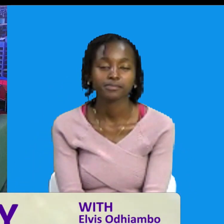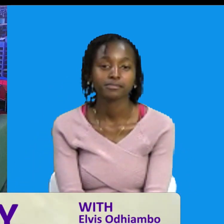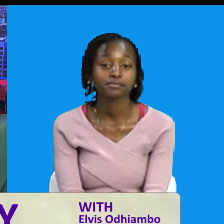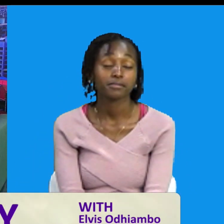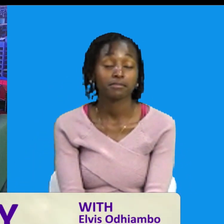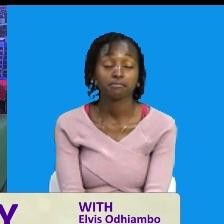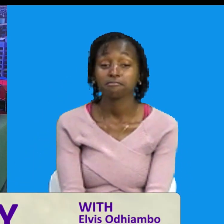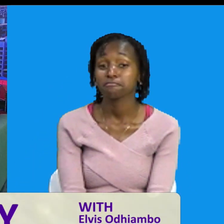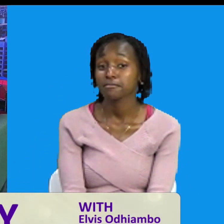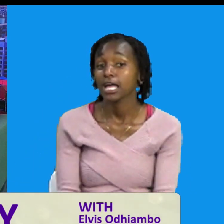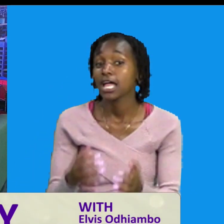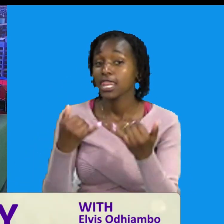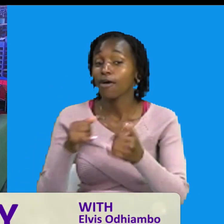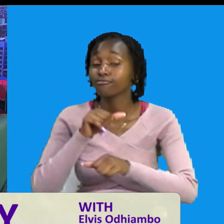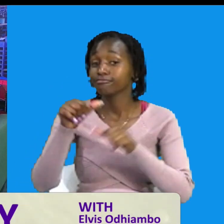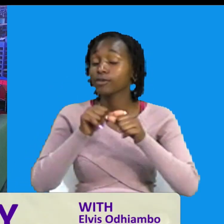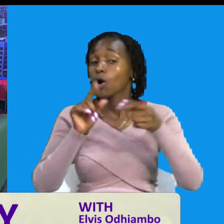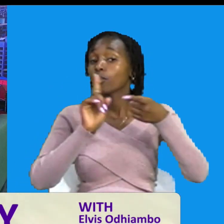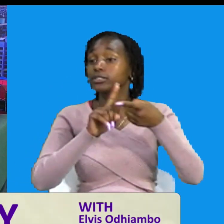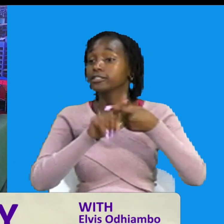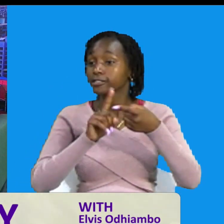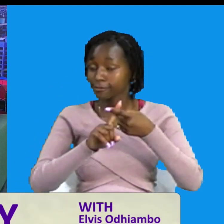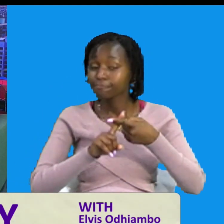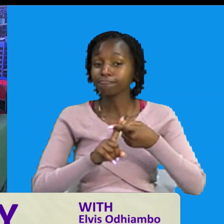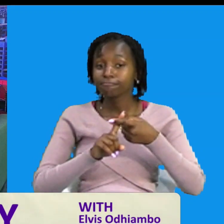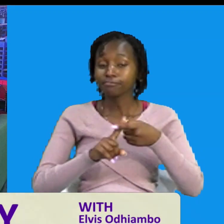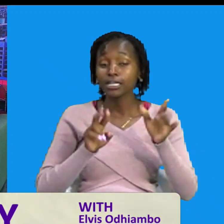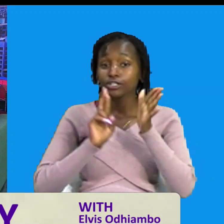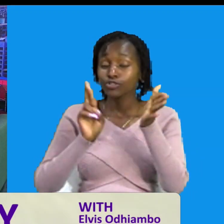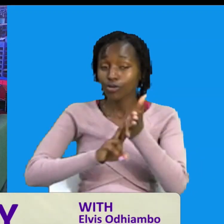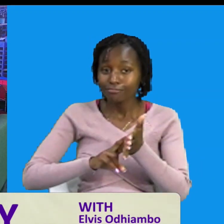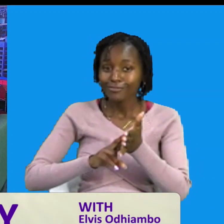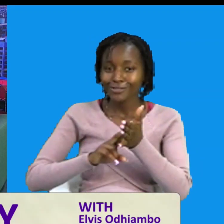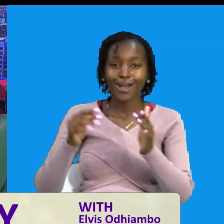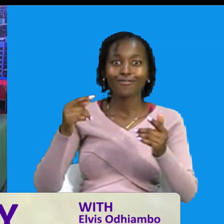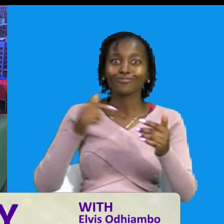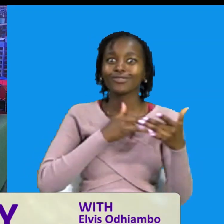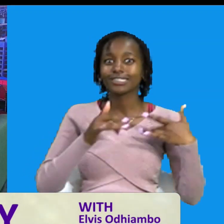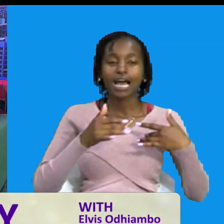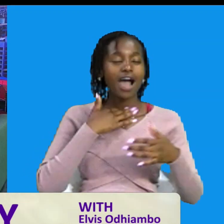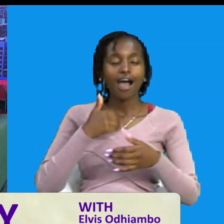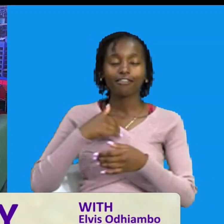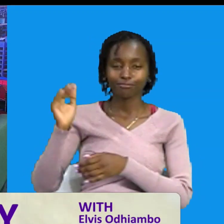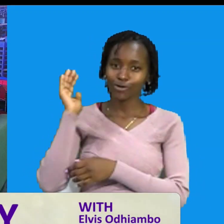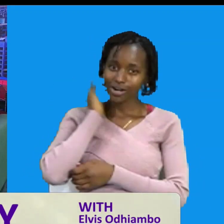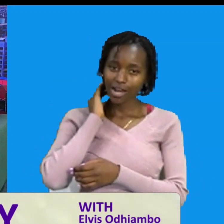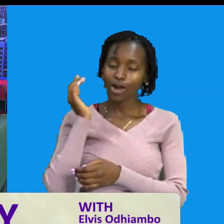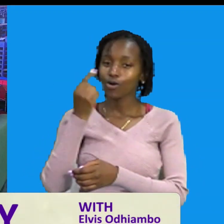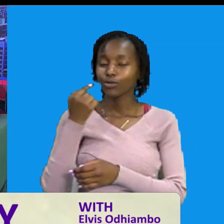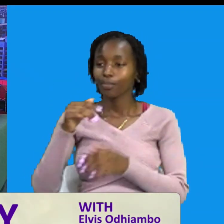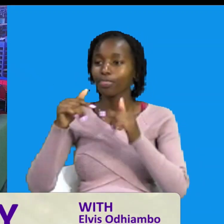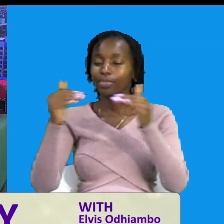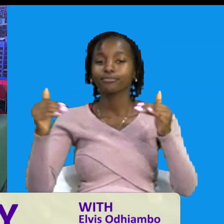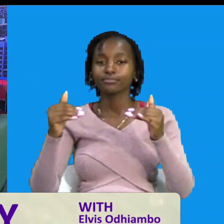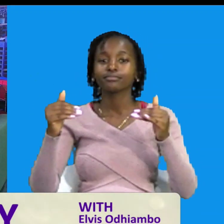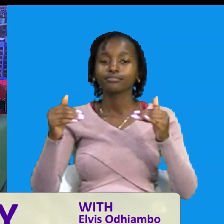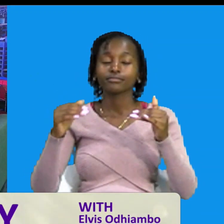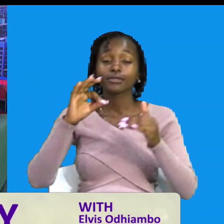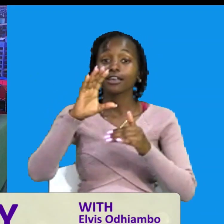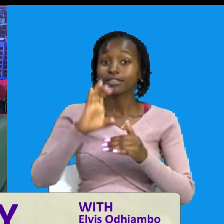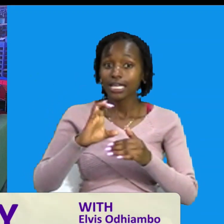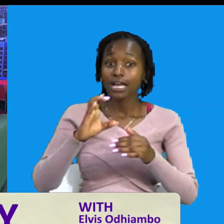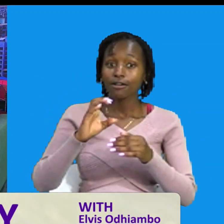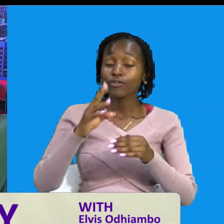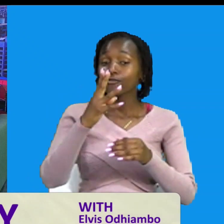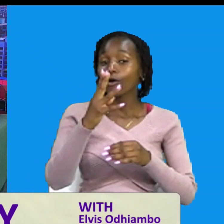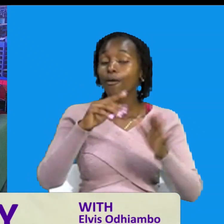Leopard. Positive results is concerned. Muranga Seal, who are tying with Gor Mahia in the KPL with 12 points, have also been